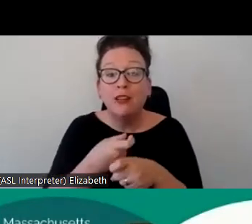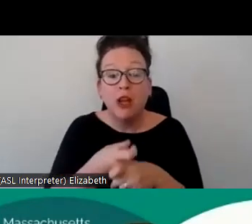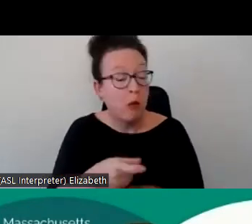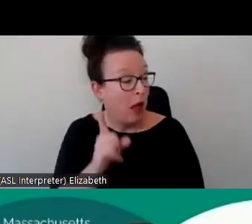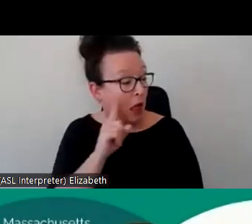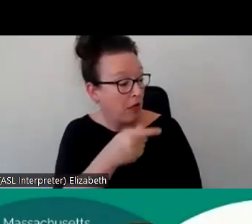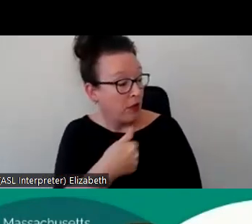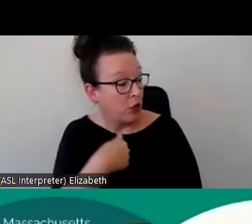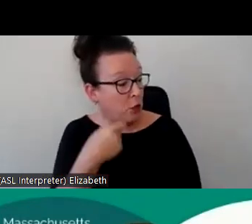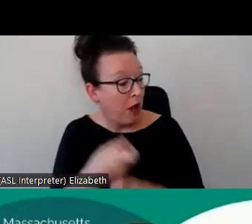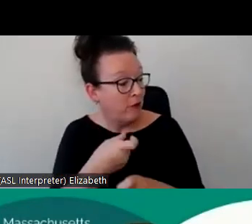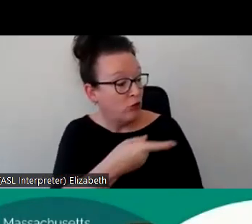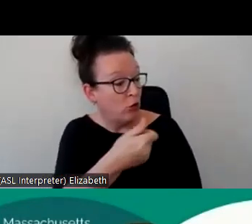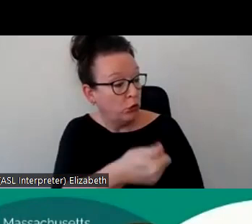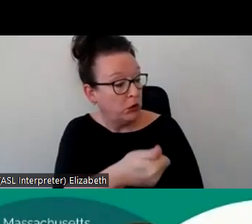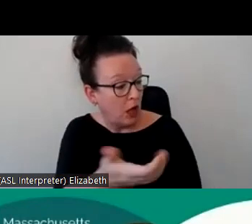mind.